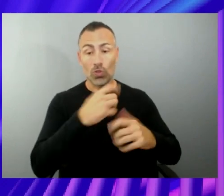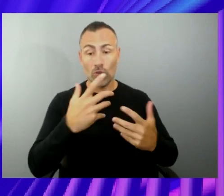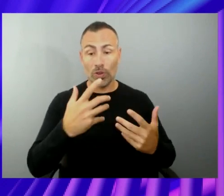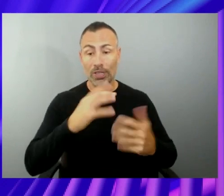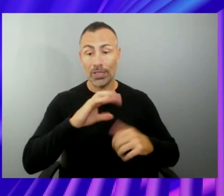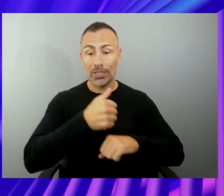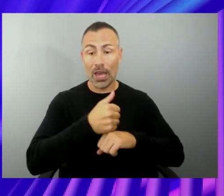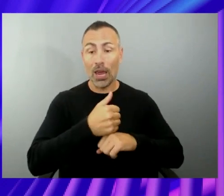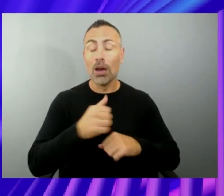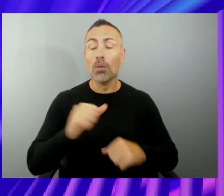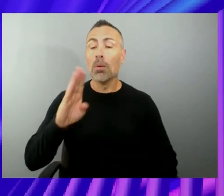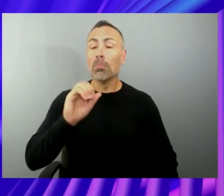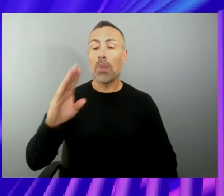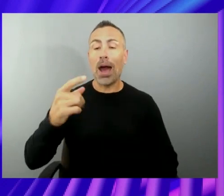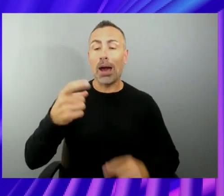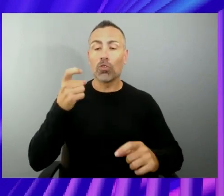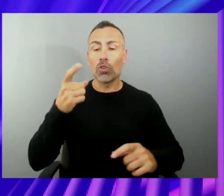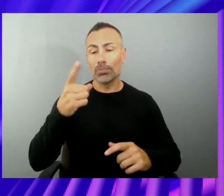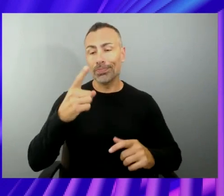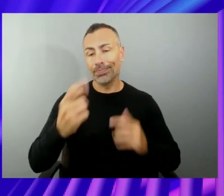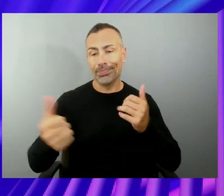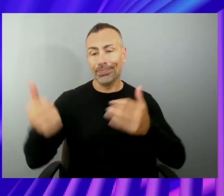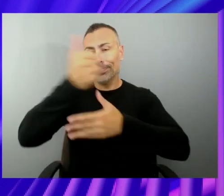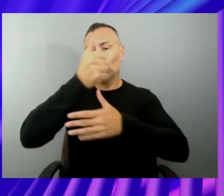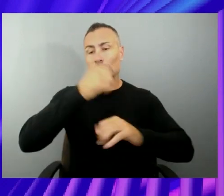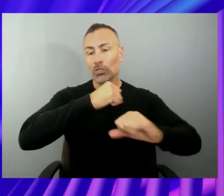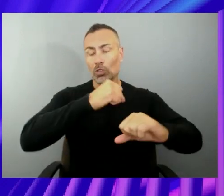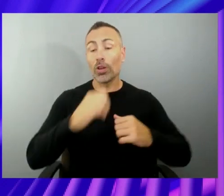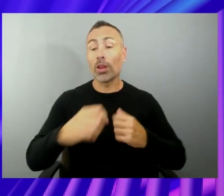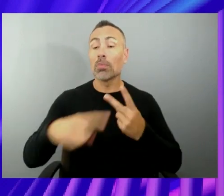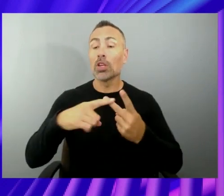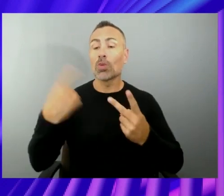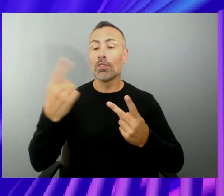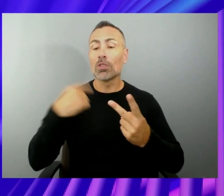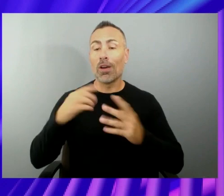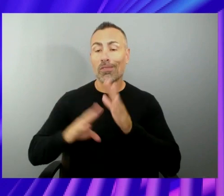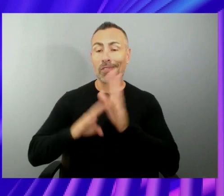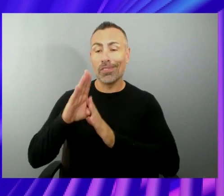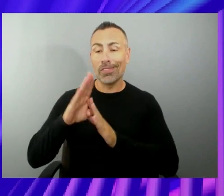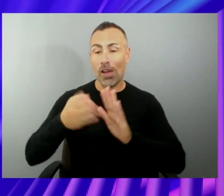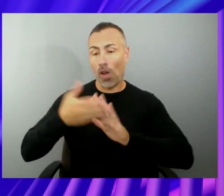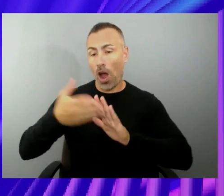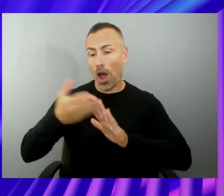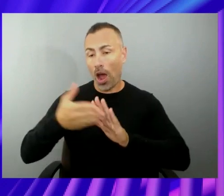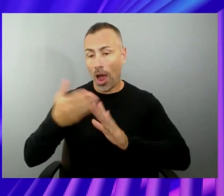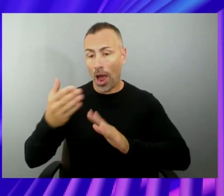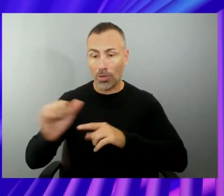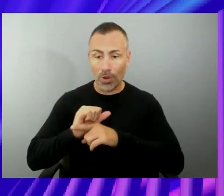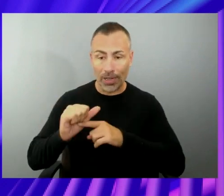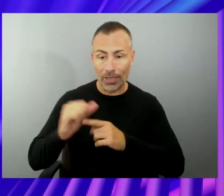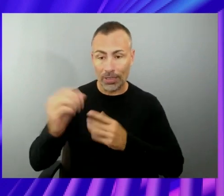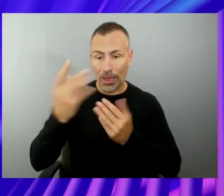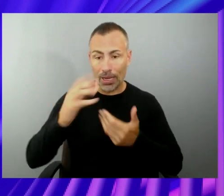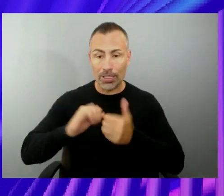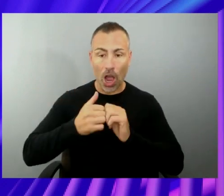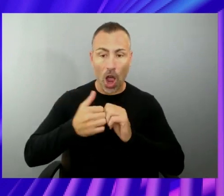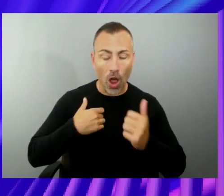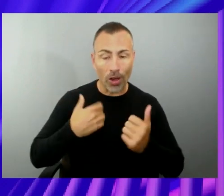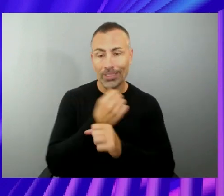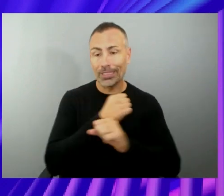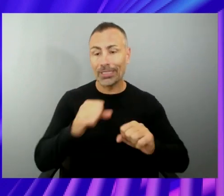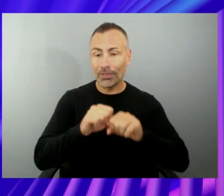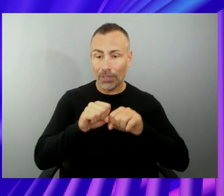We have someone from our DevOps practice talking about how to safely and securely deploy an application using CDK. That's perfect,